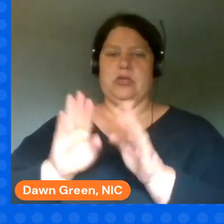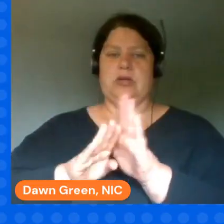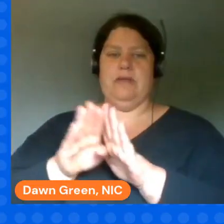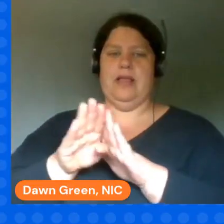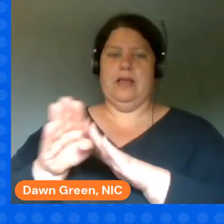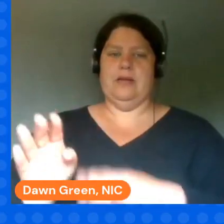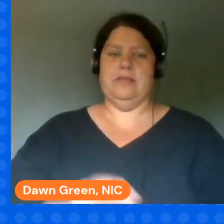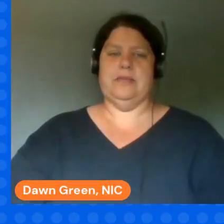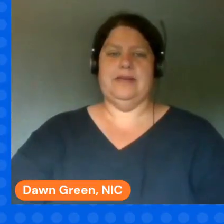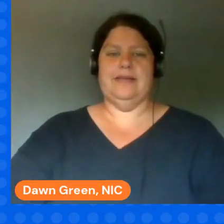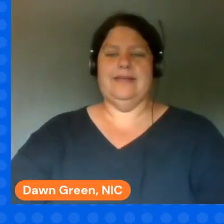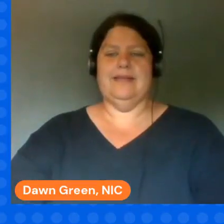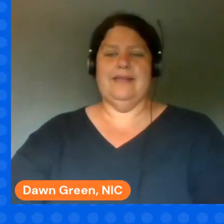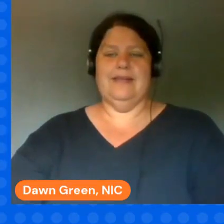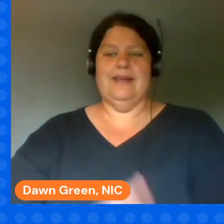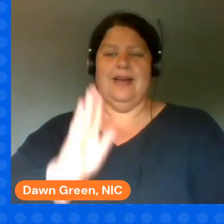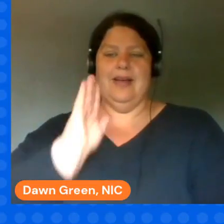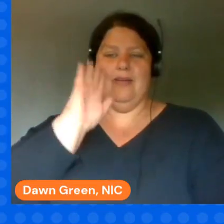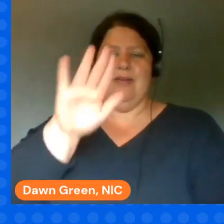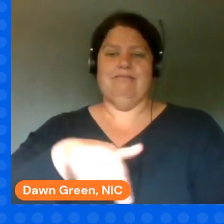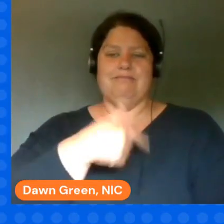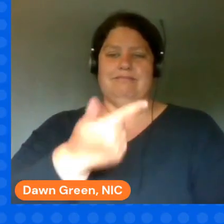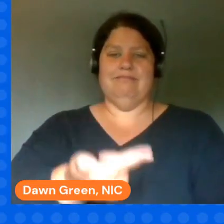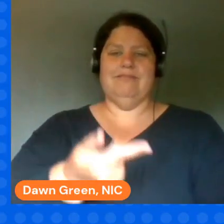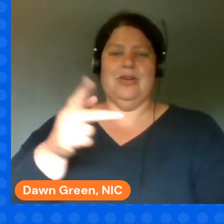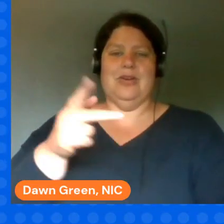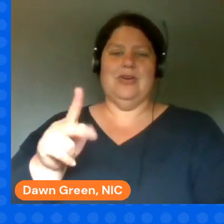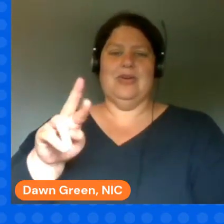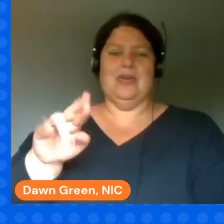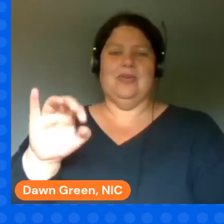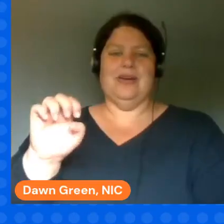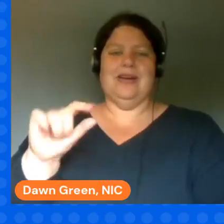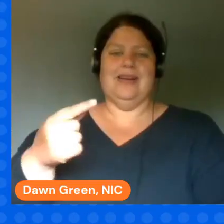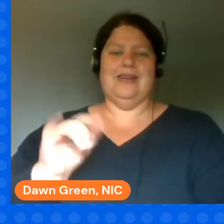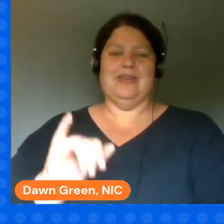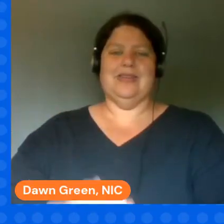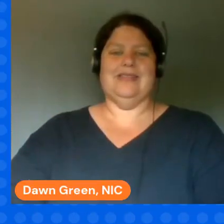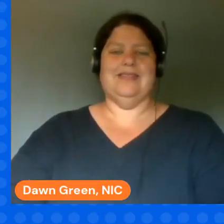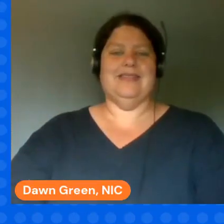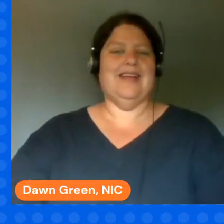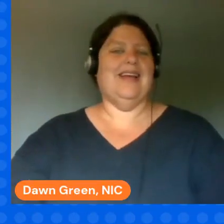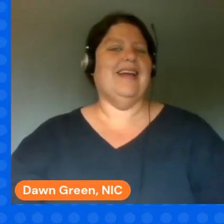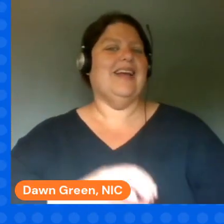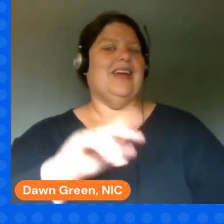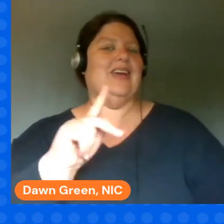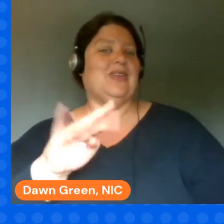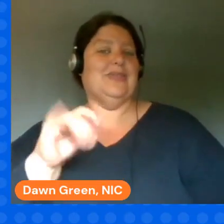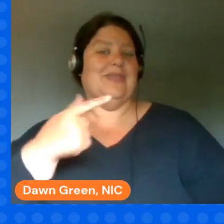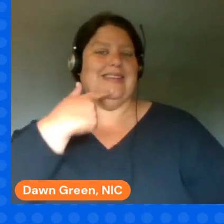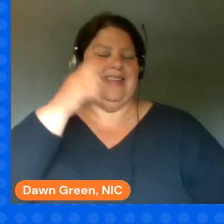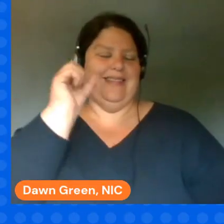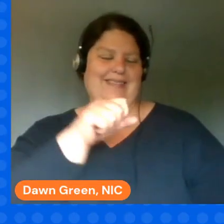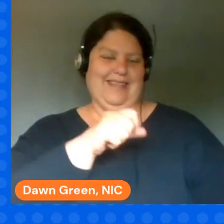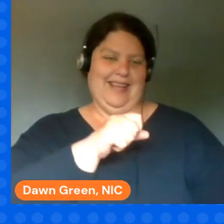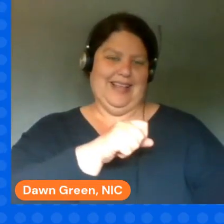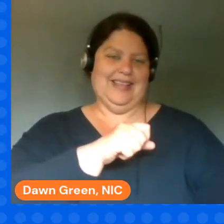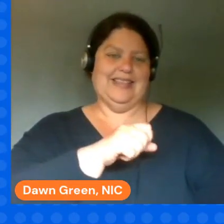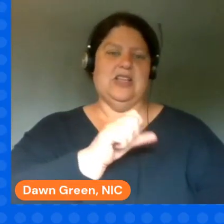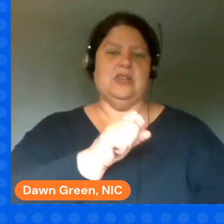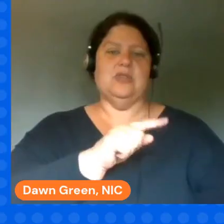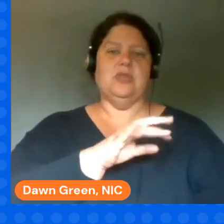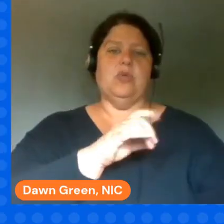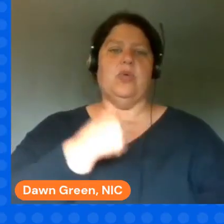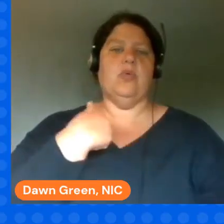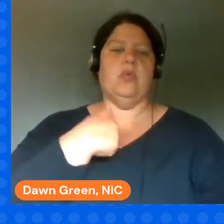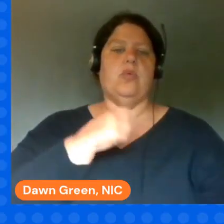And I'm gonna pass that to Craig to say. Sure, yeah. So as far as a studio, we're working for projects that we